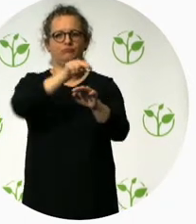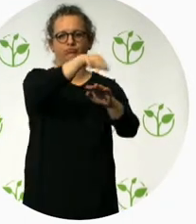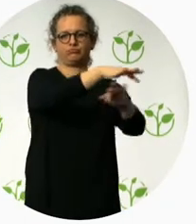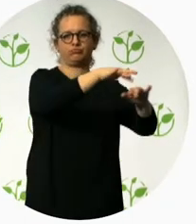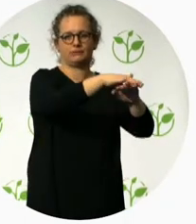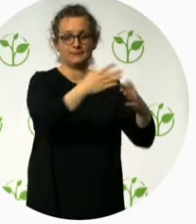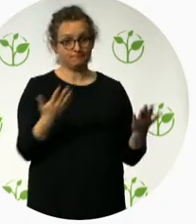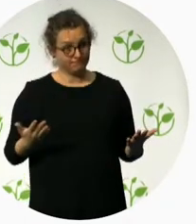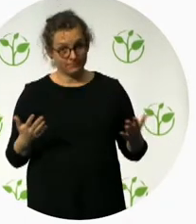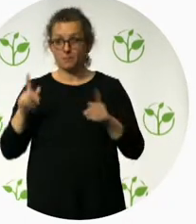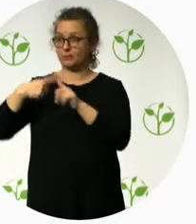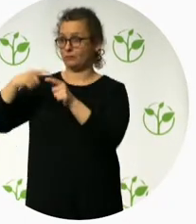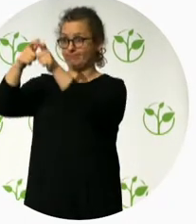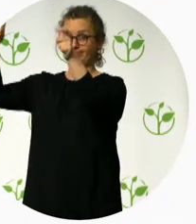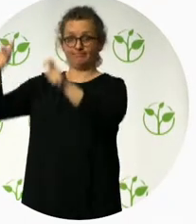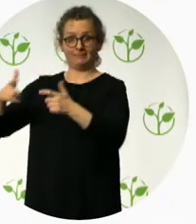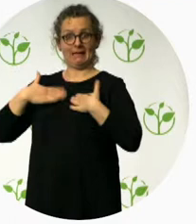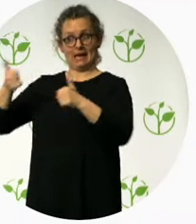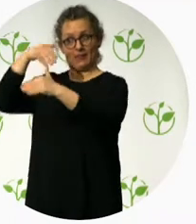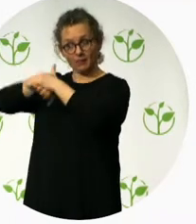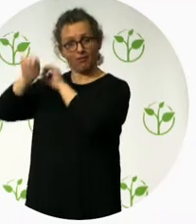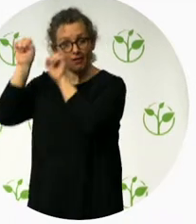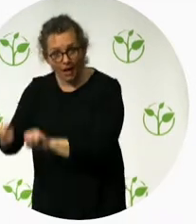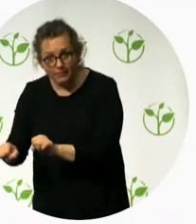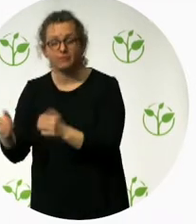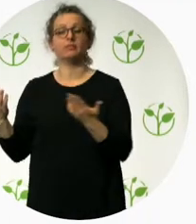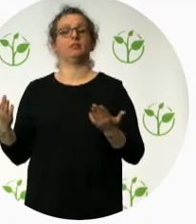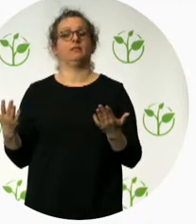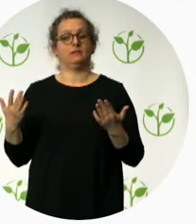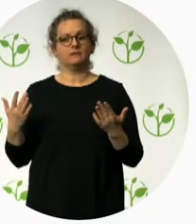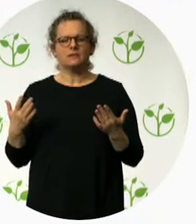and awareness and training. So those were the main components that were